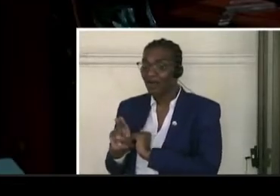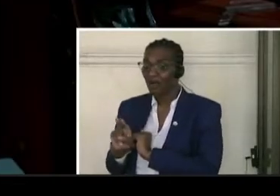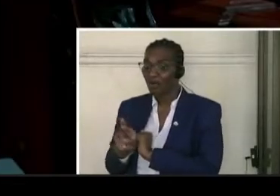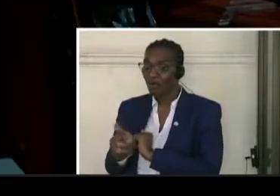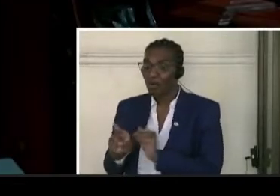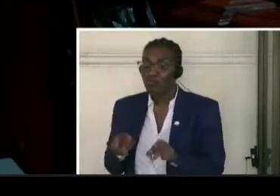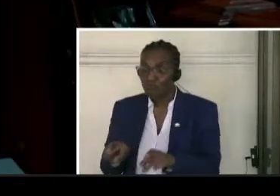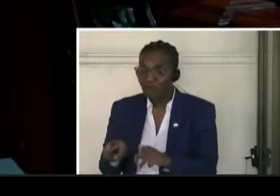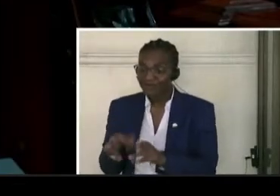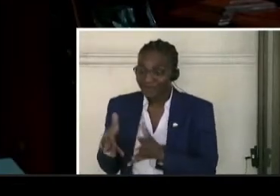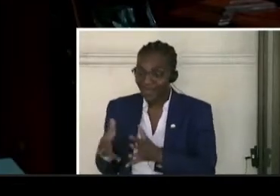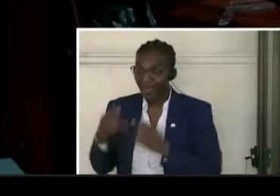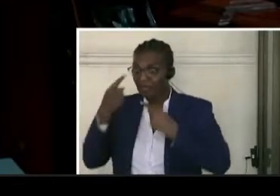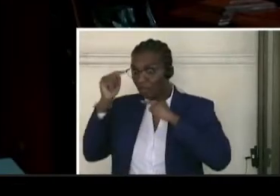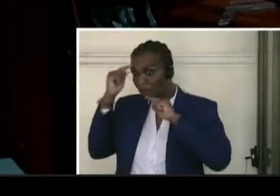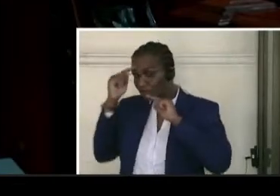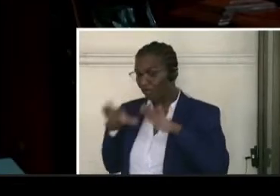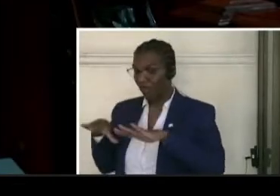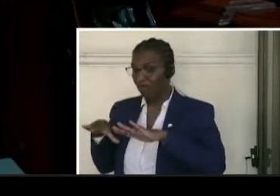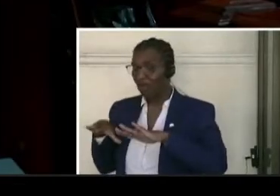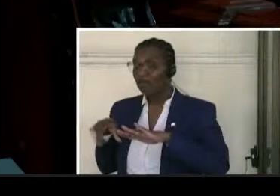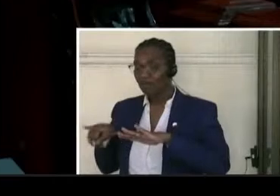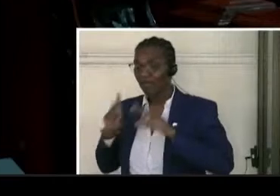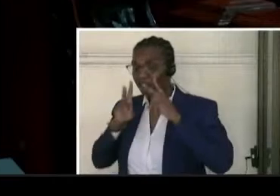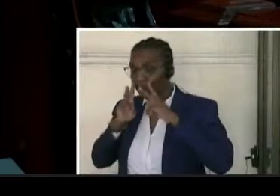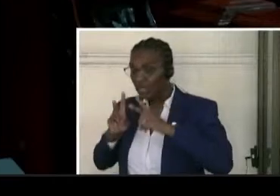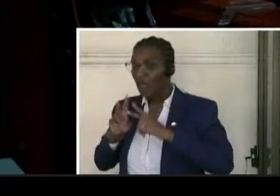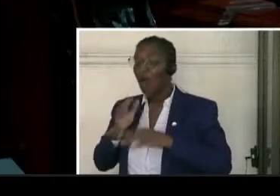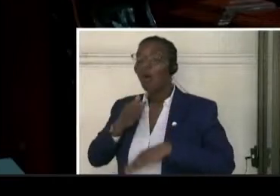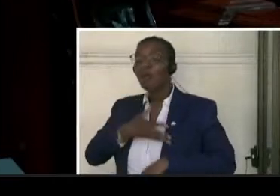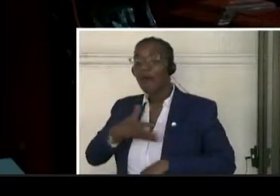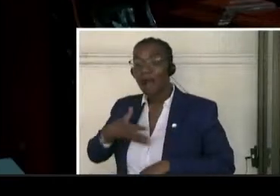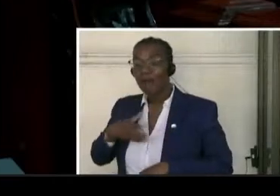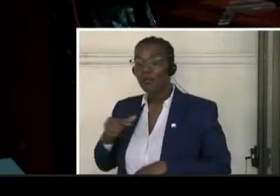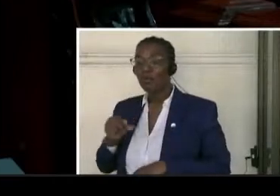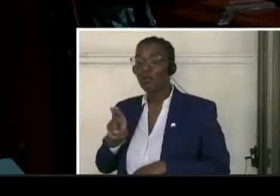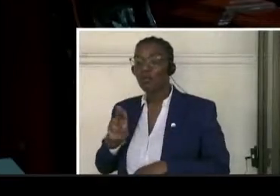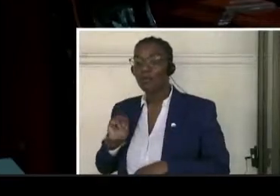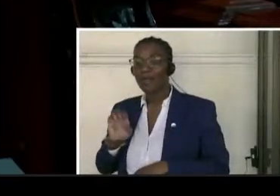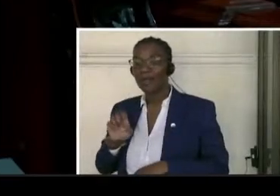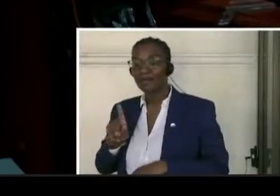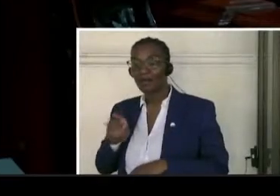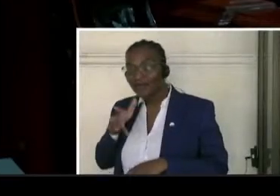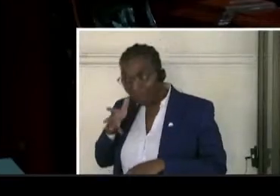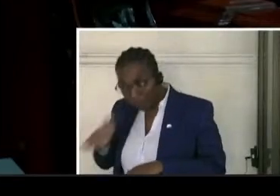there. The portfolio committee has been there. And Mam Kumeke was there.